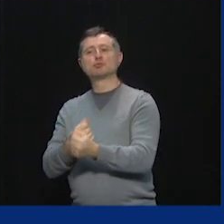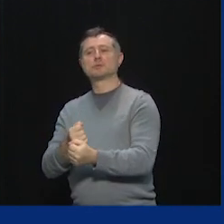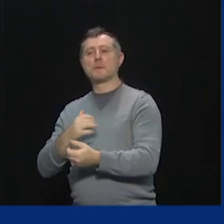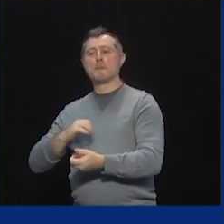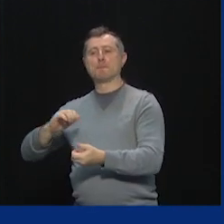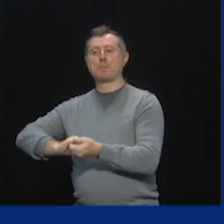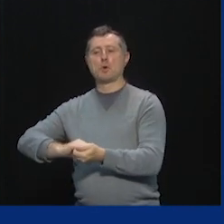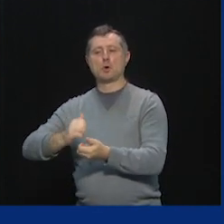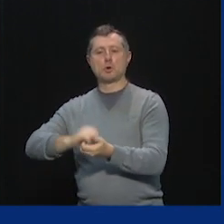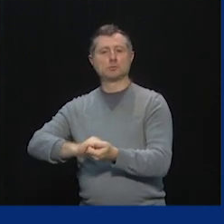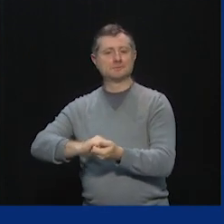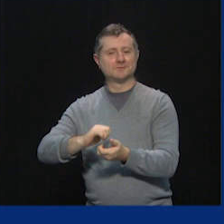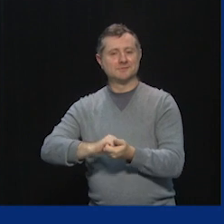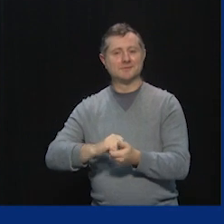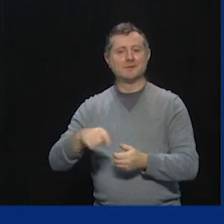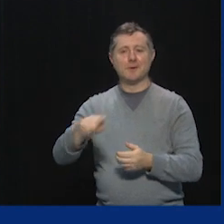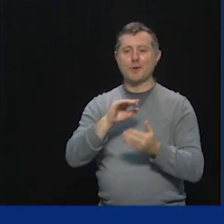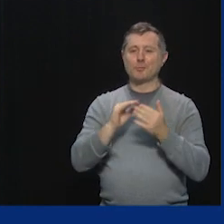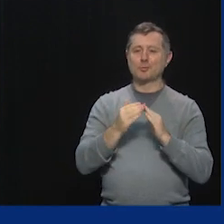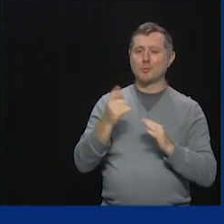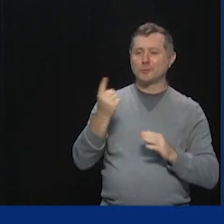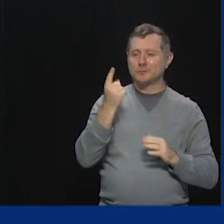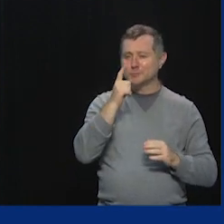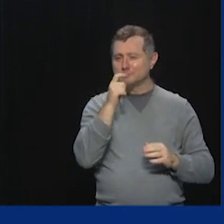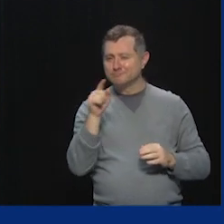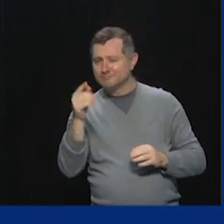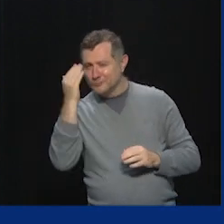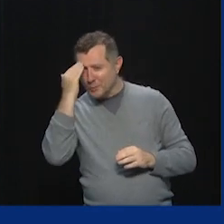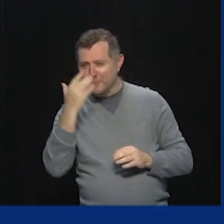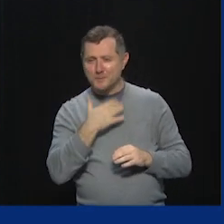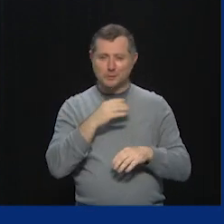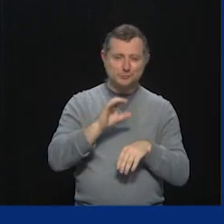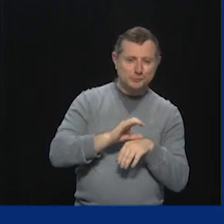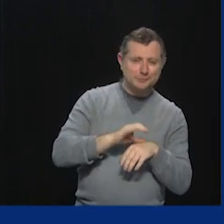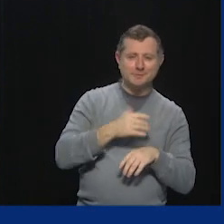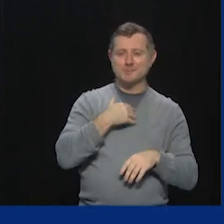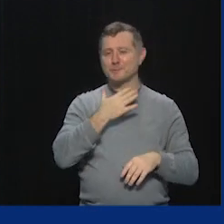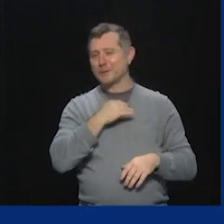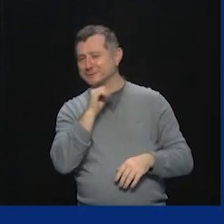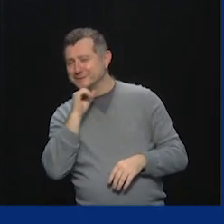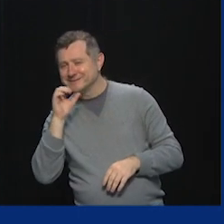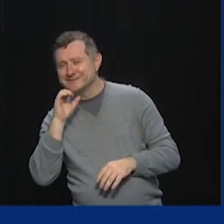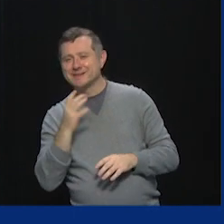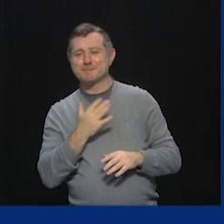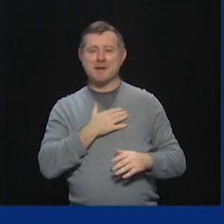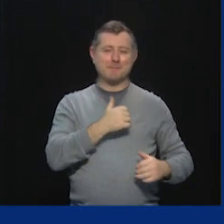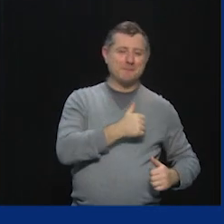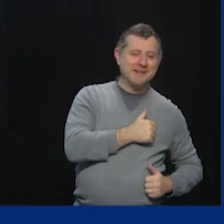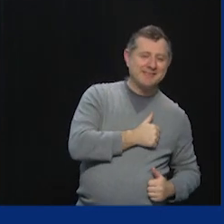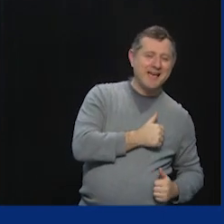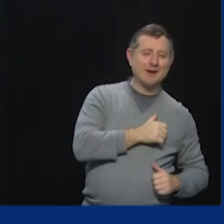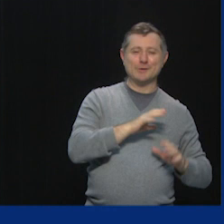they recognize or know from their church or their senior center or their veterans post.